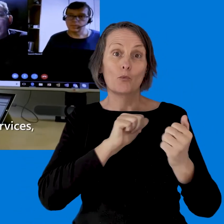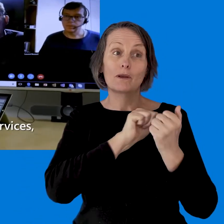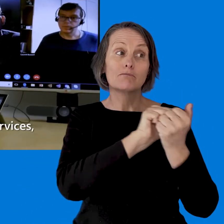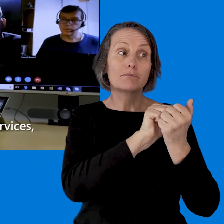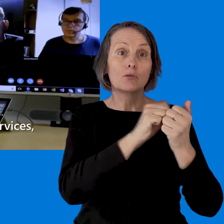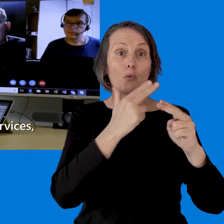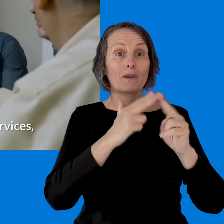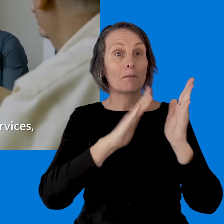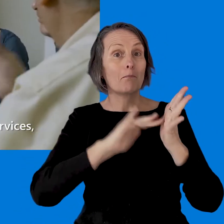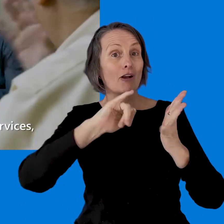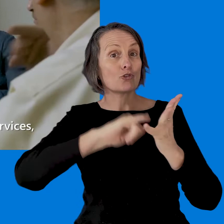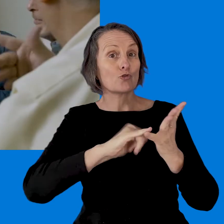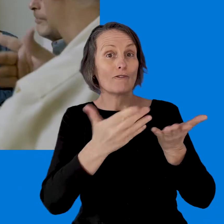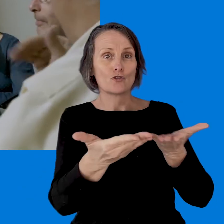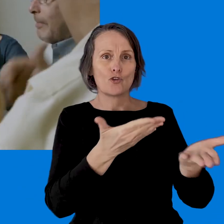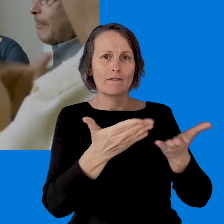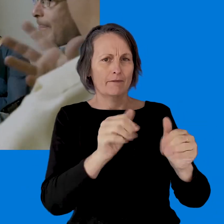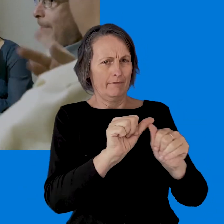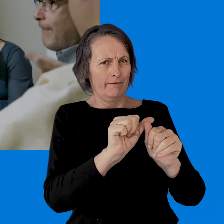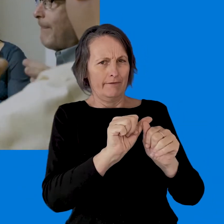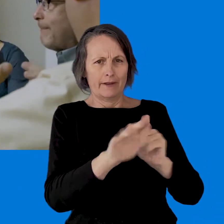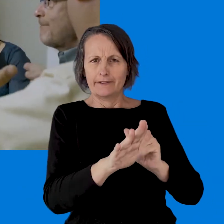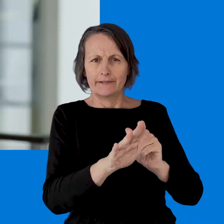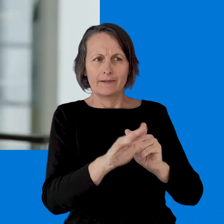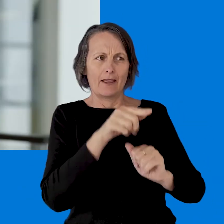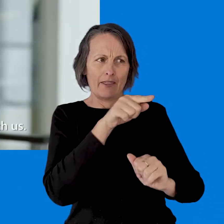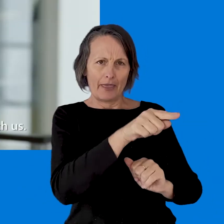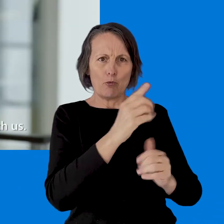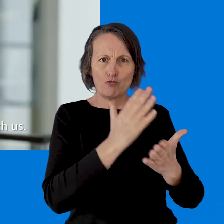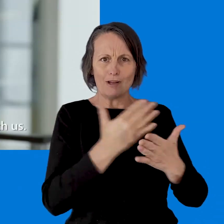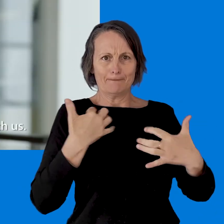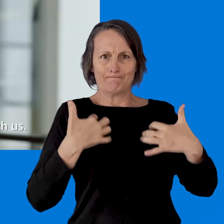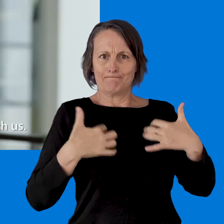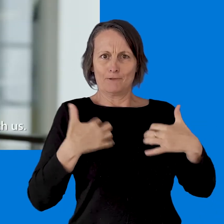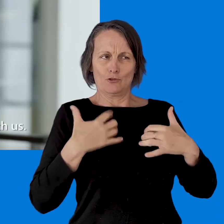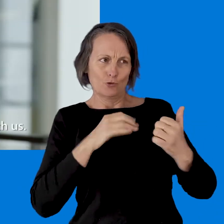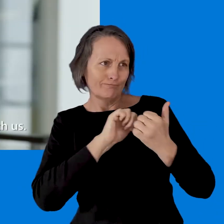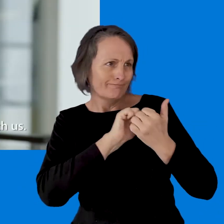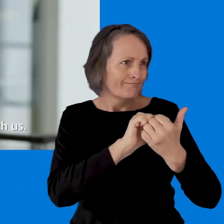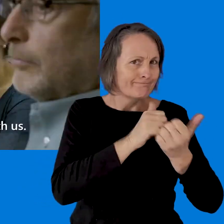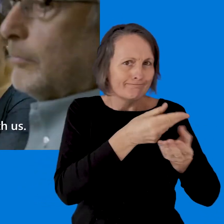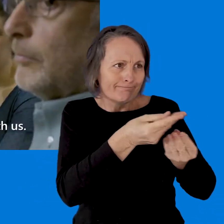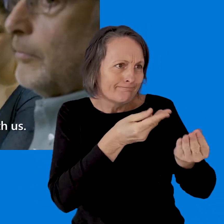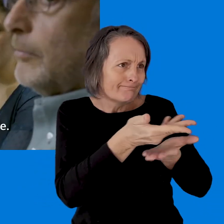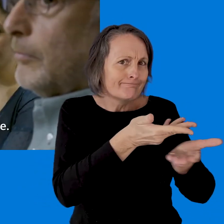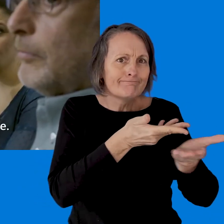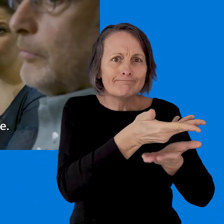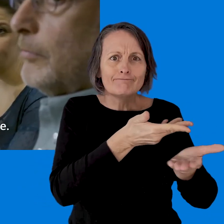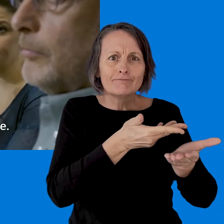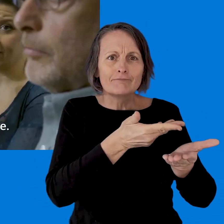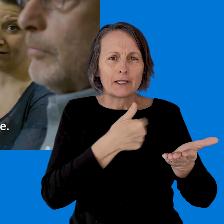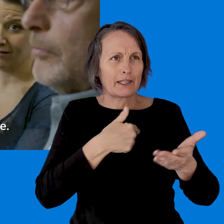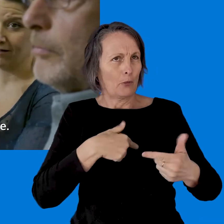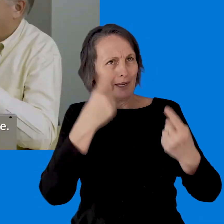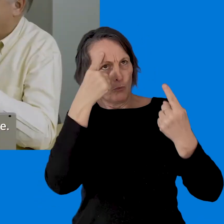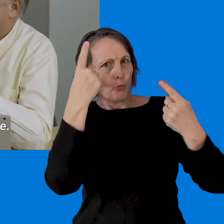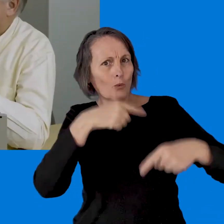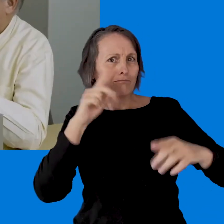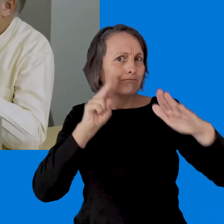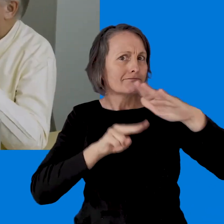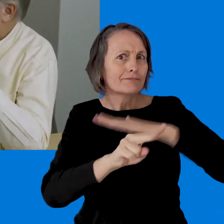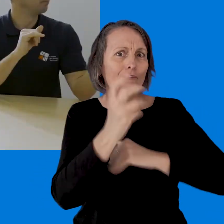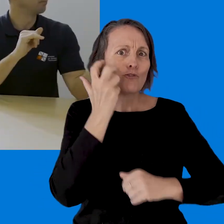Microsoft Cognitive Services, it was a fantastic experience. They were so motivated to work with us. It's like we jumped into the future.